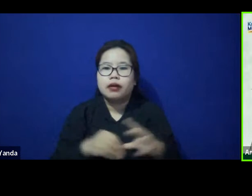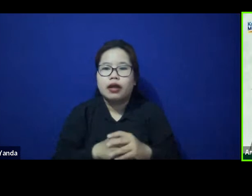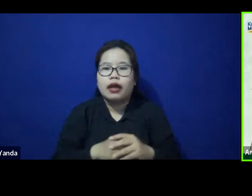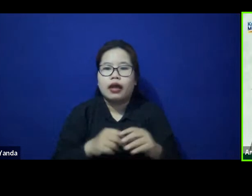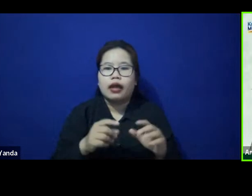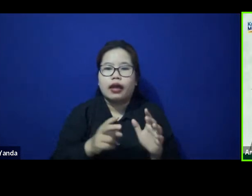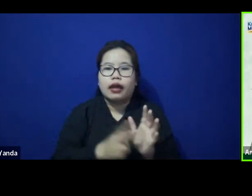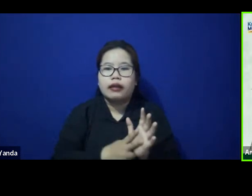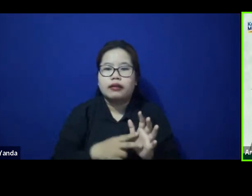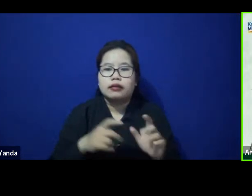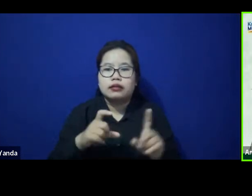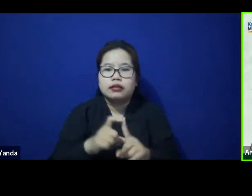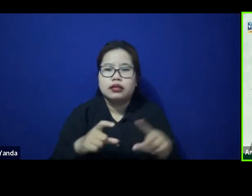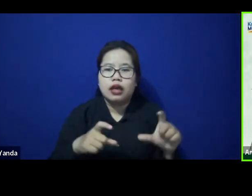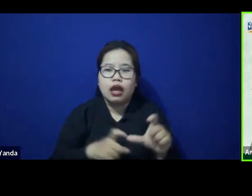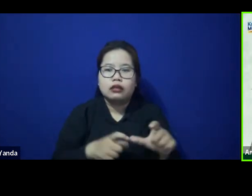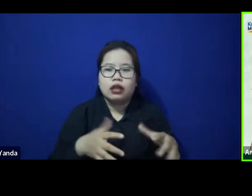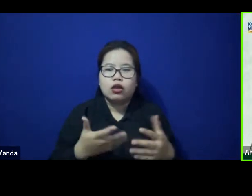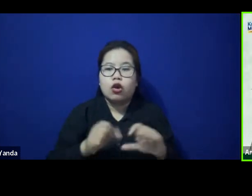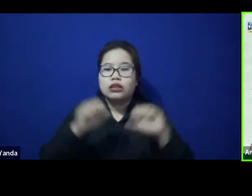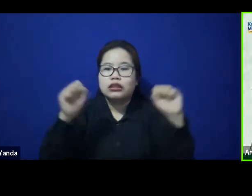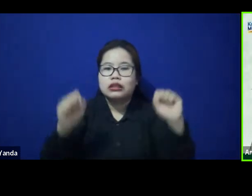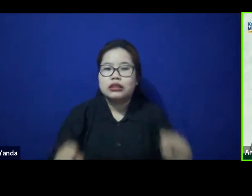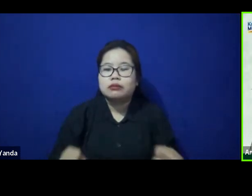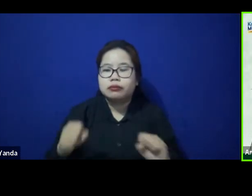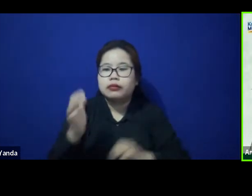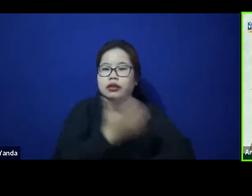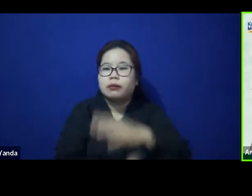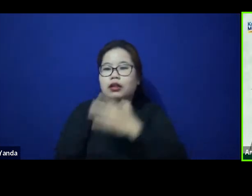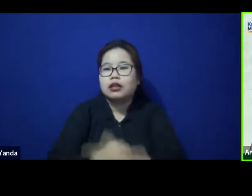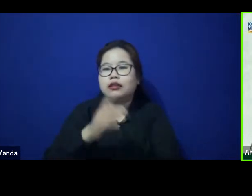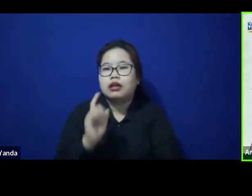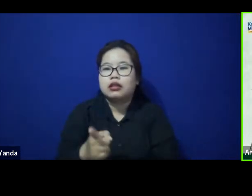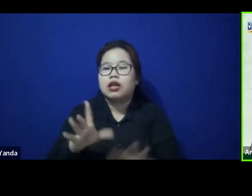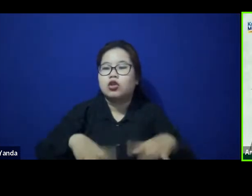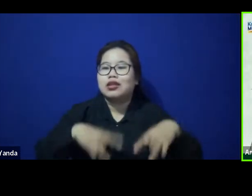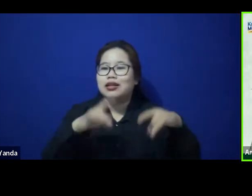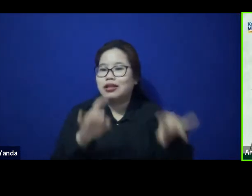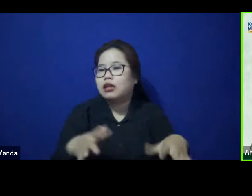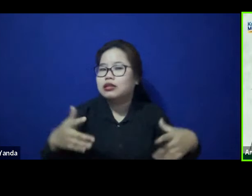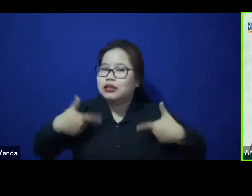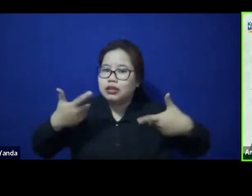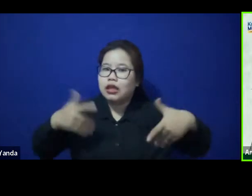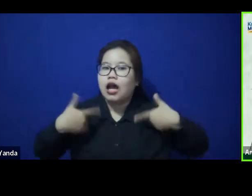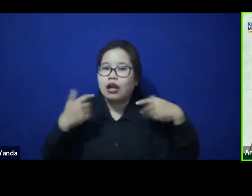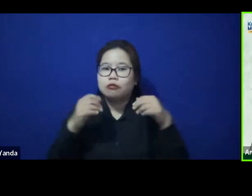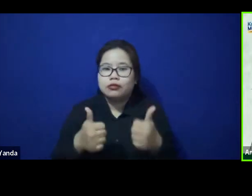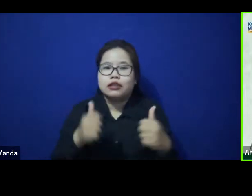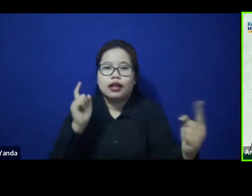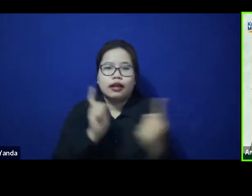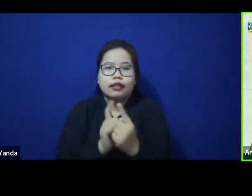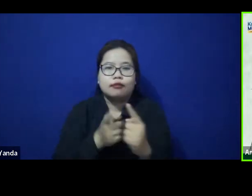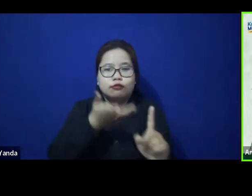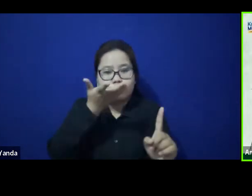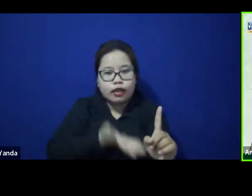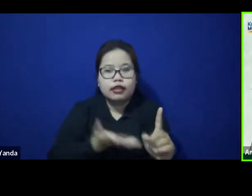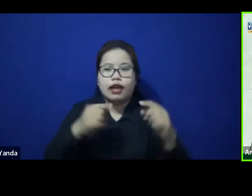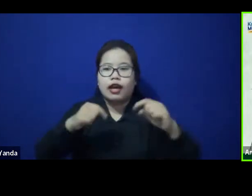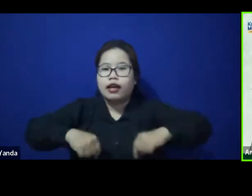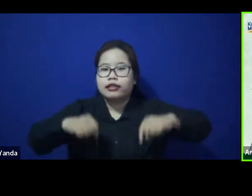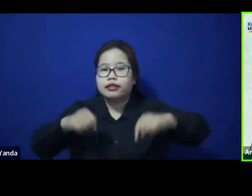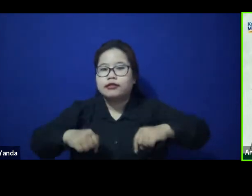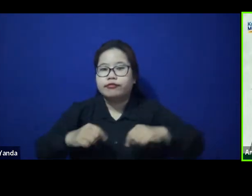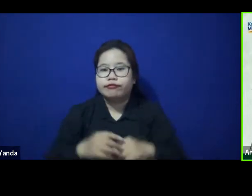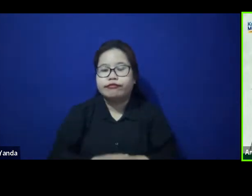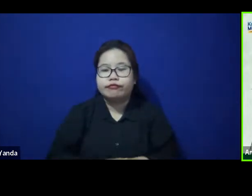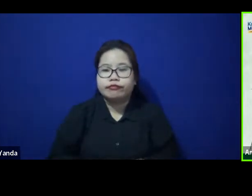Hello, Darren. It's also a pleasure meeting you again here. I recall that we met at Brawijaya University Conference in